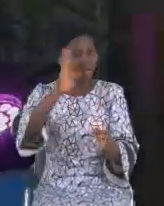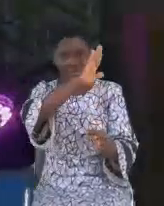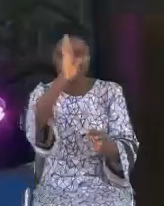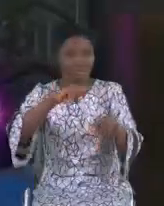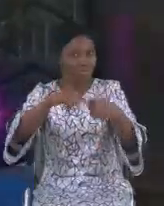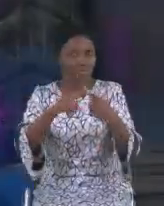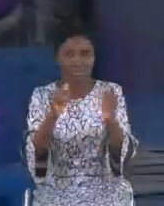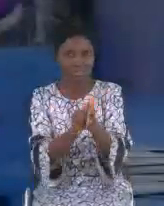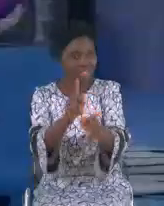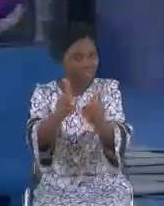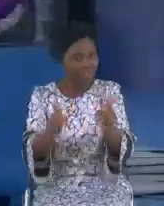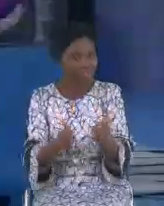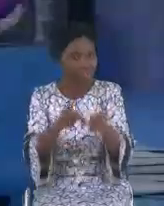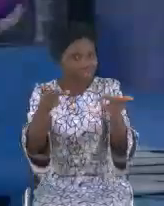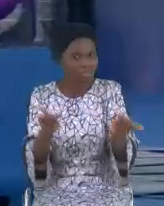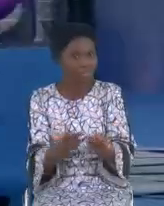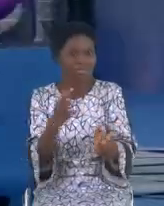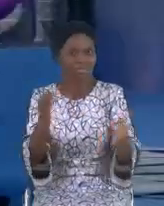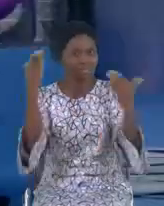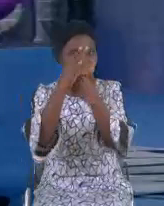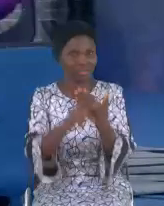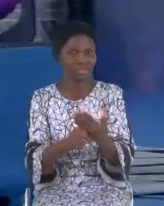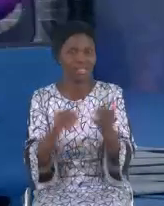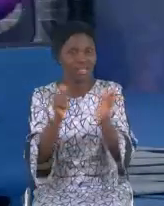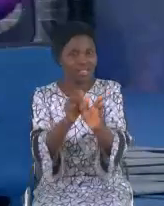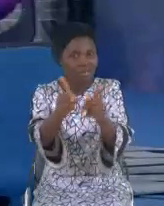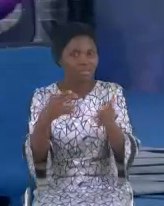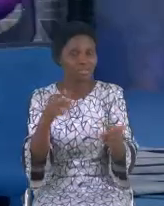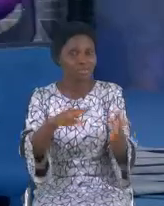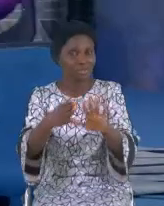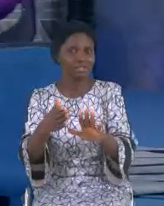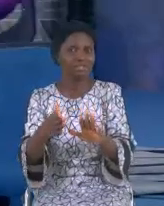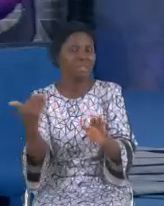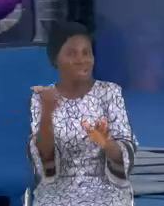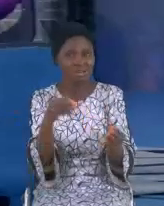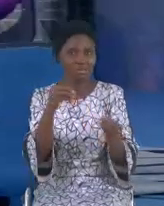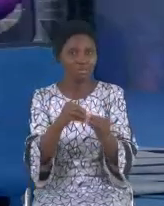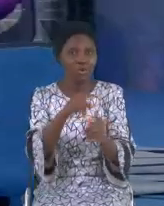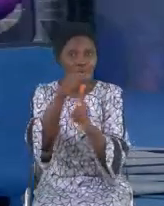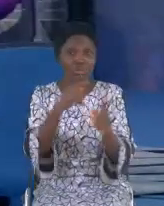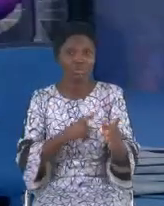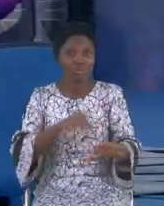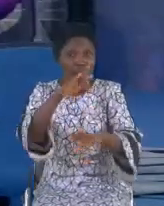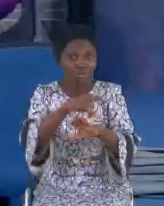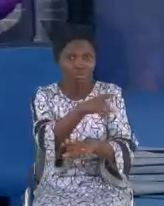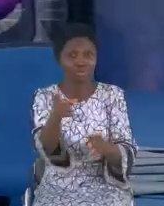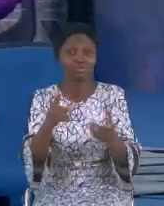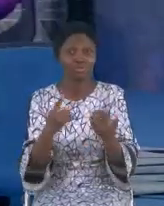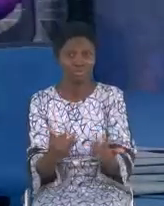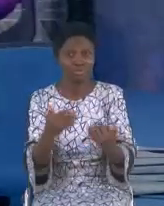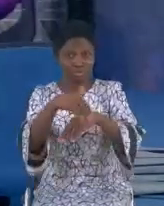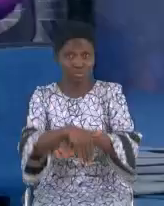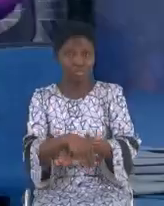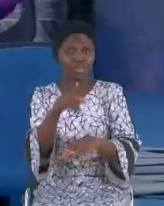of the dead anymore. When the Lord touches you tonight and he transforms you tonight, you'll be in your